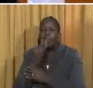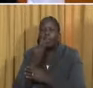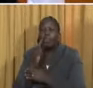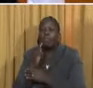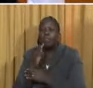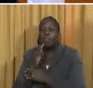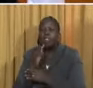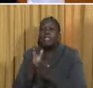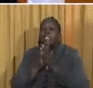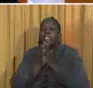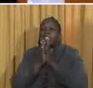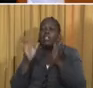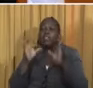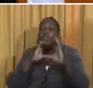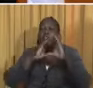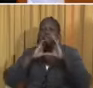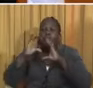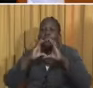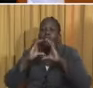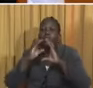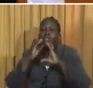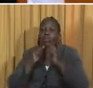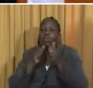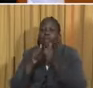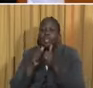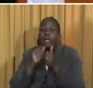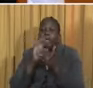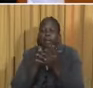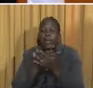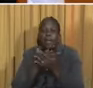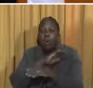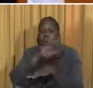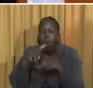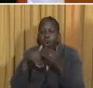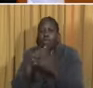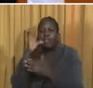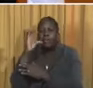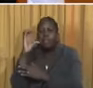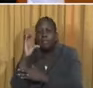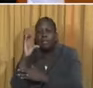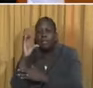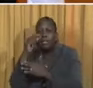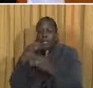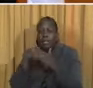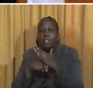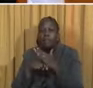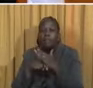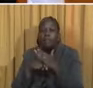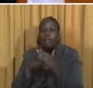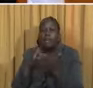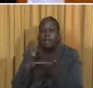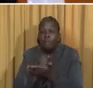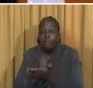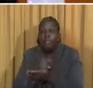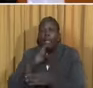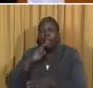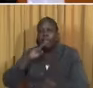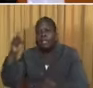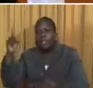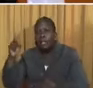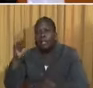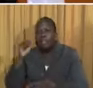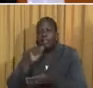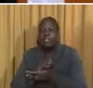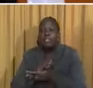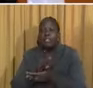application for the reason that it applies to all the Chapter 15 commissions. It declares that each commission